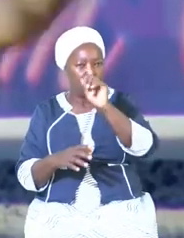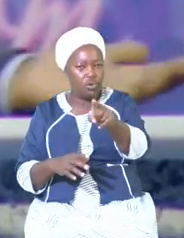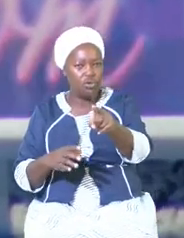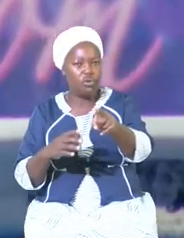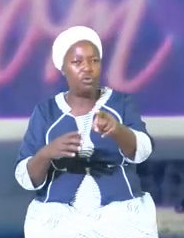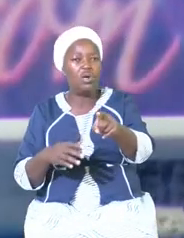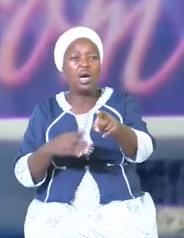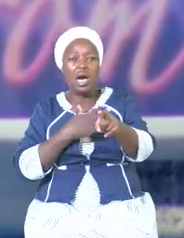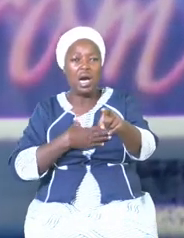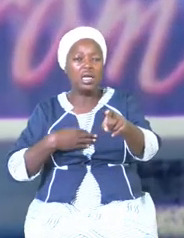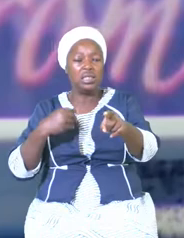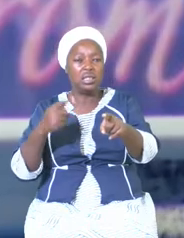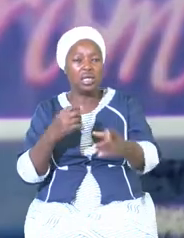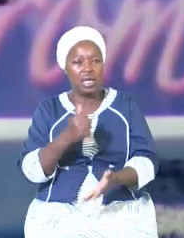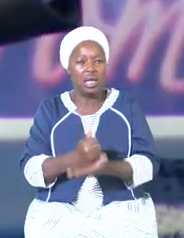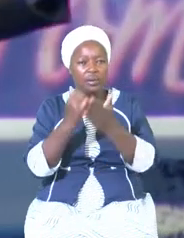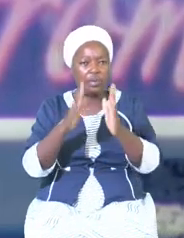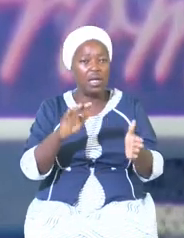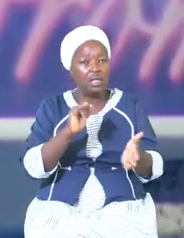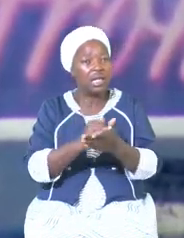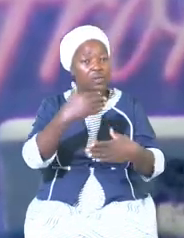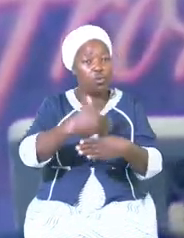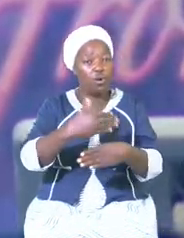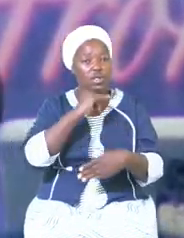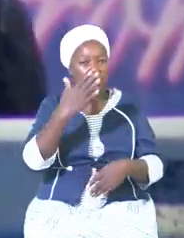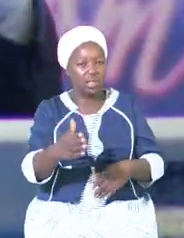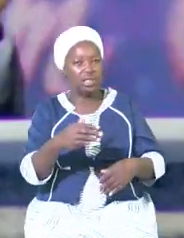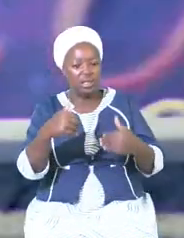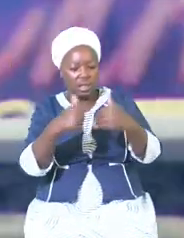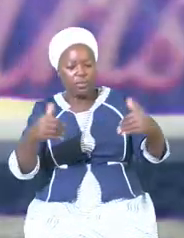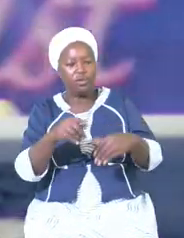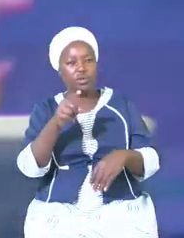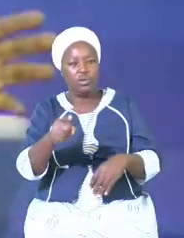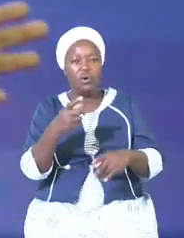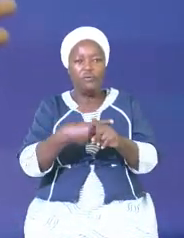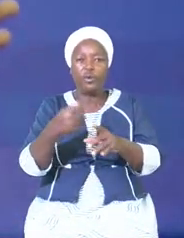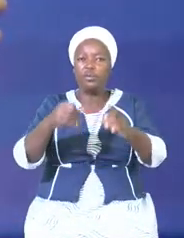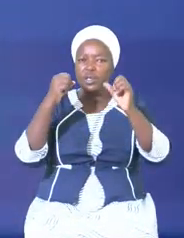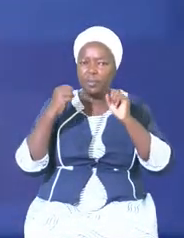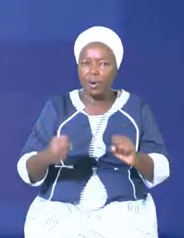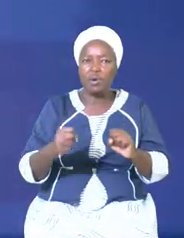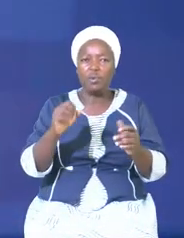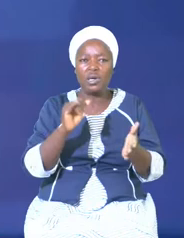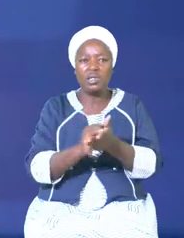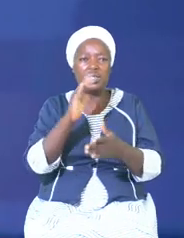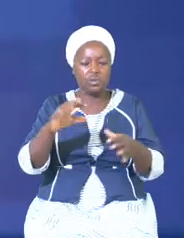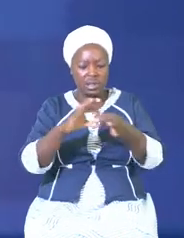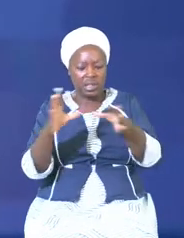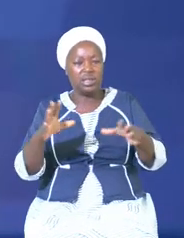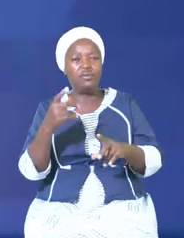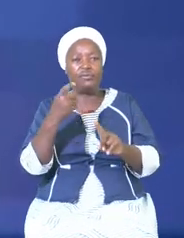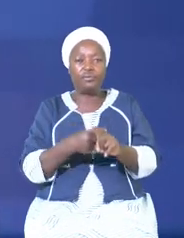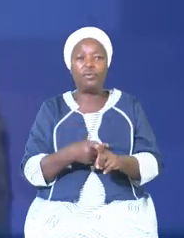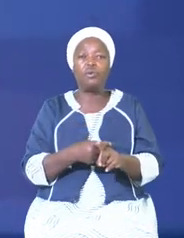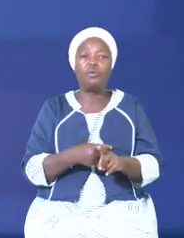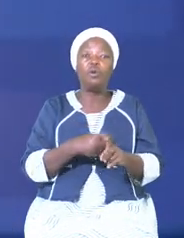Helper. Now that wall is there, separating you from the power that will disengage you from all